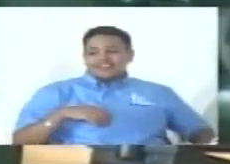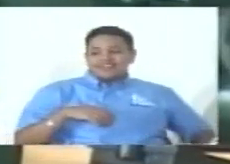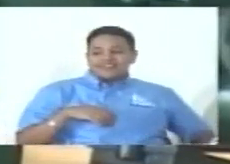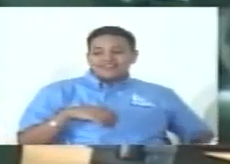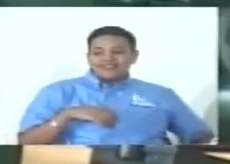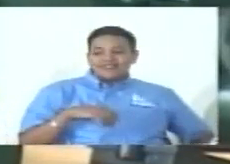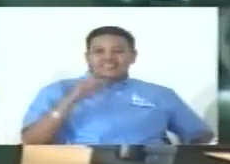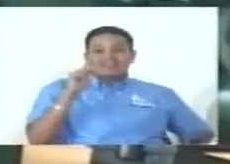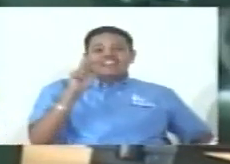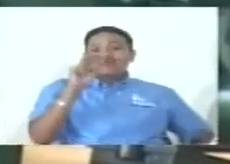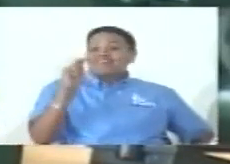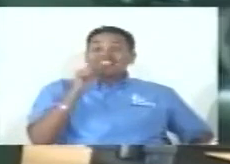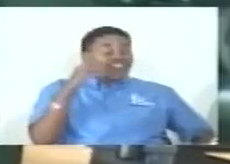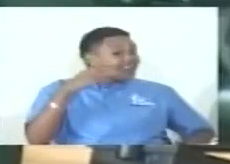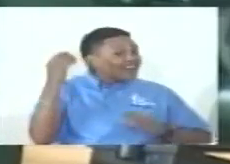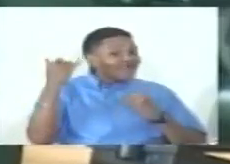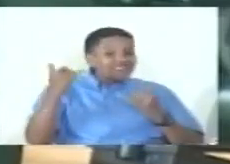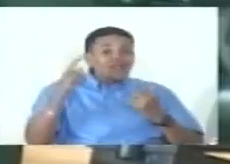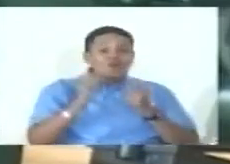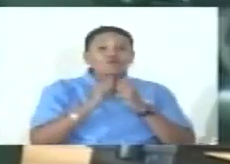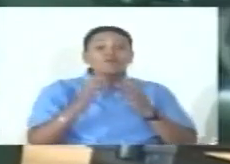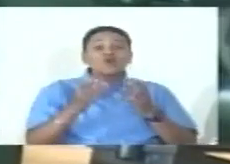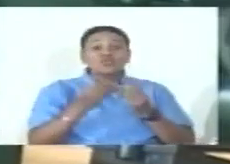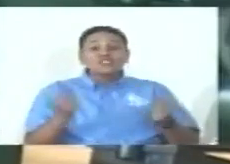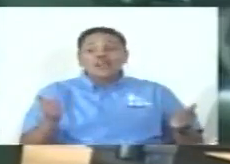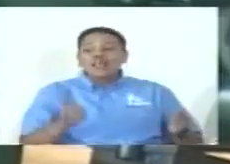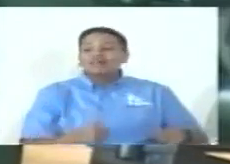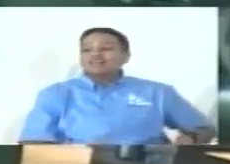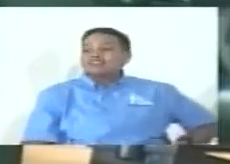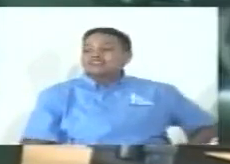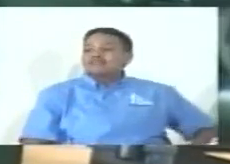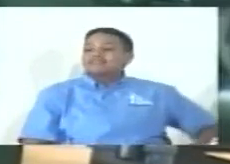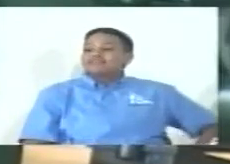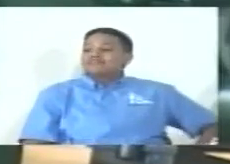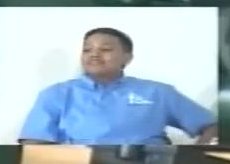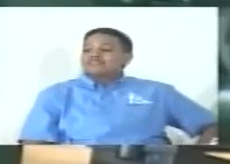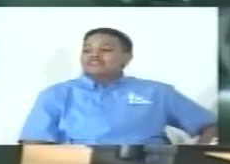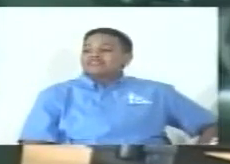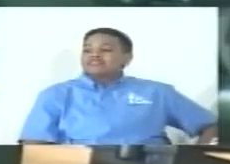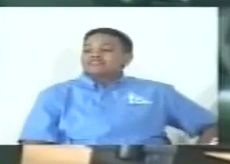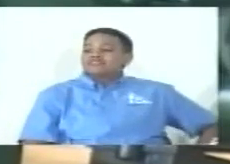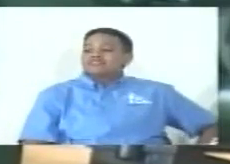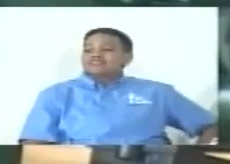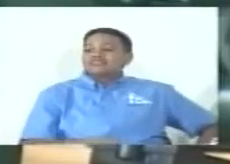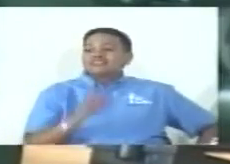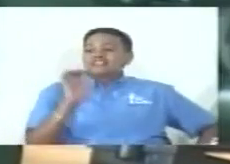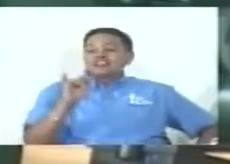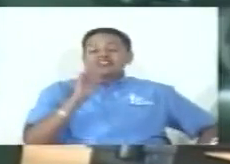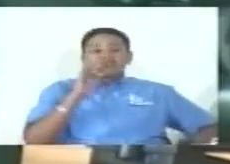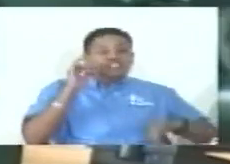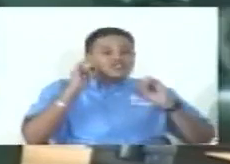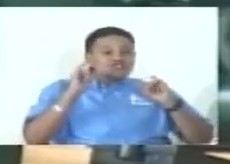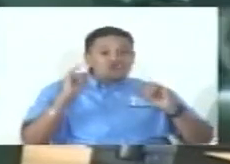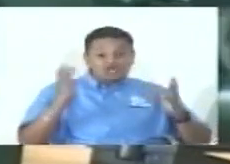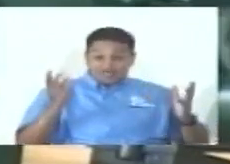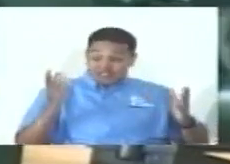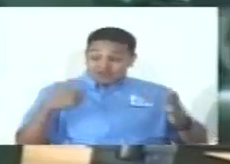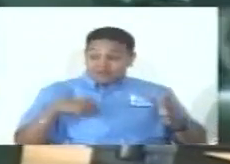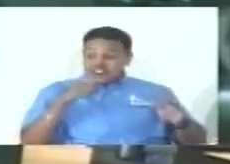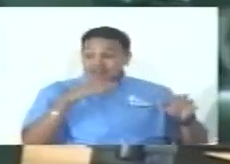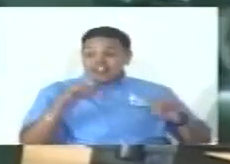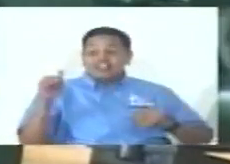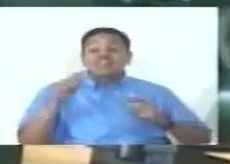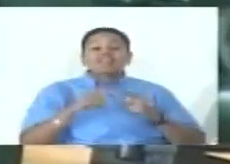second, you know. And so, that was the instruction. We're not leaving until we settle